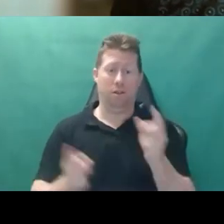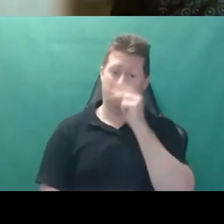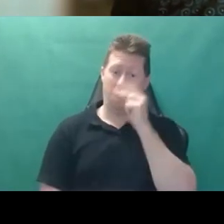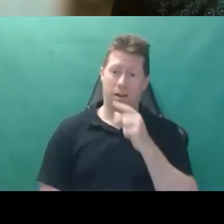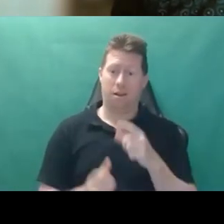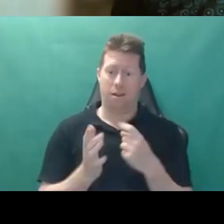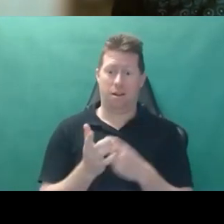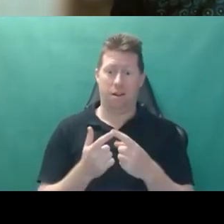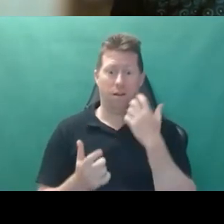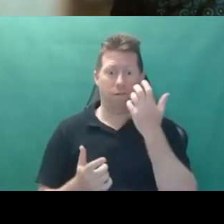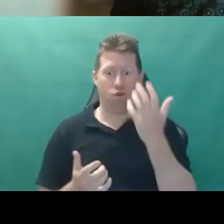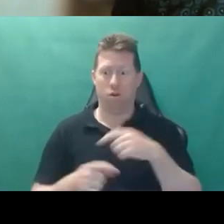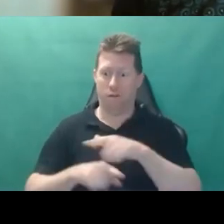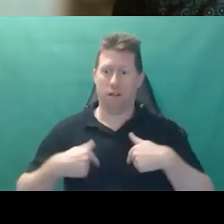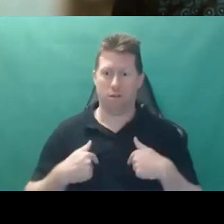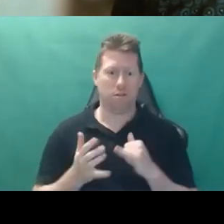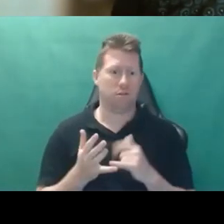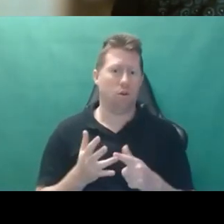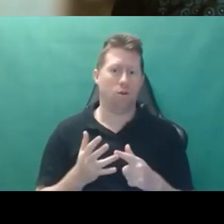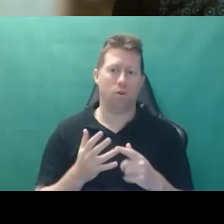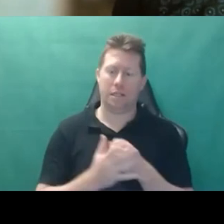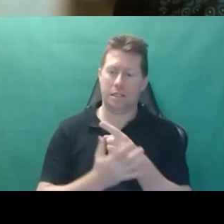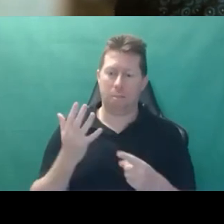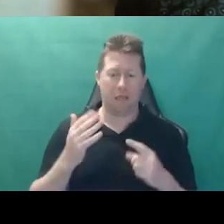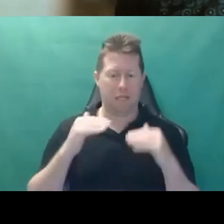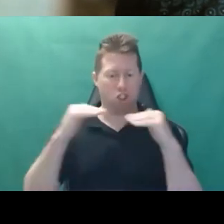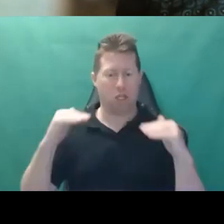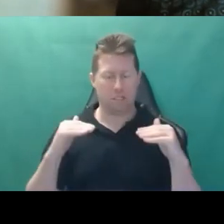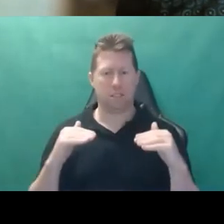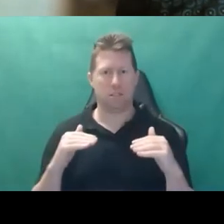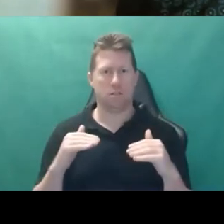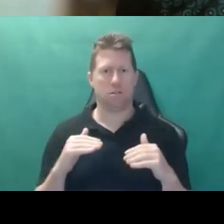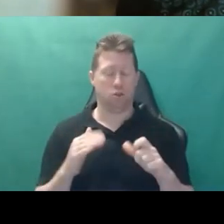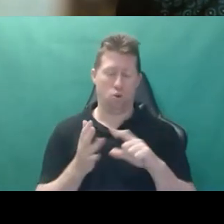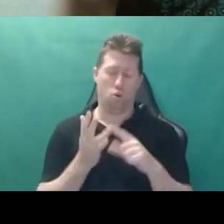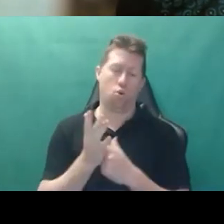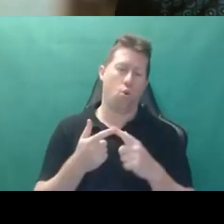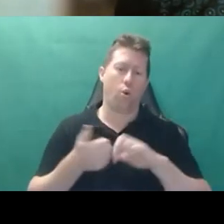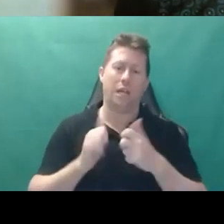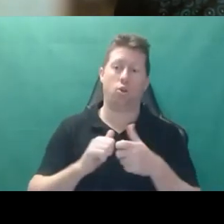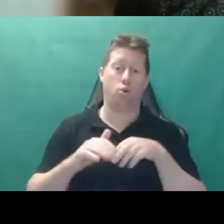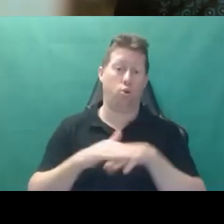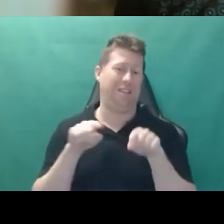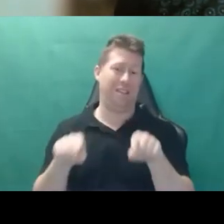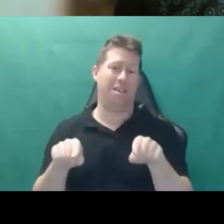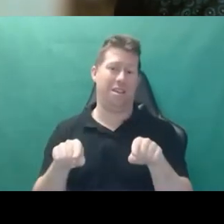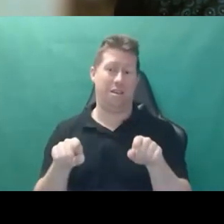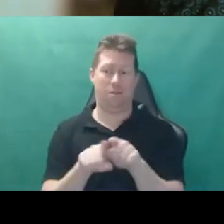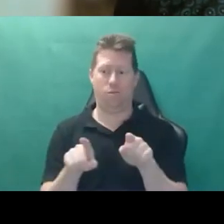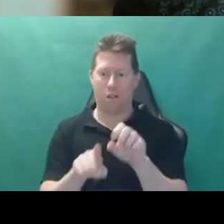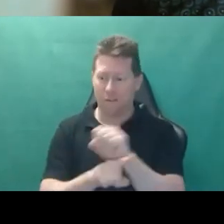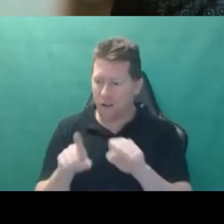transforming the world. And disability justice is, uh, a core issue within that, along with the environment and